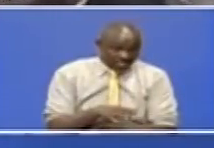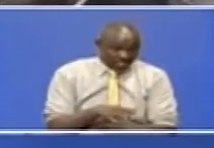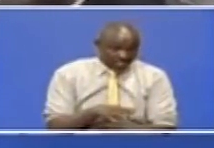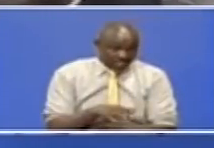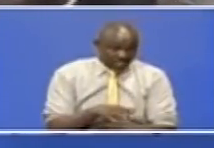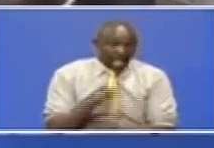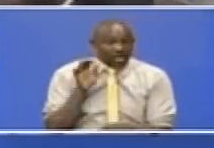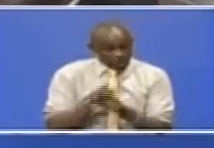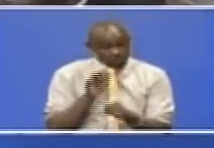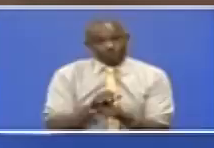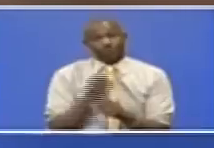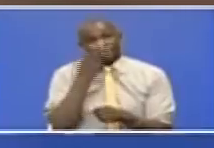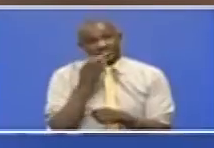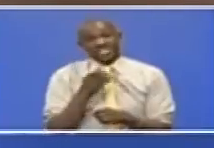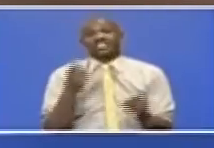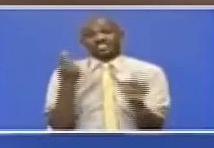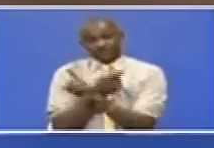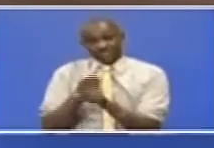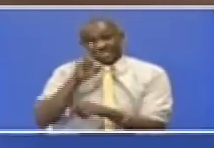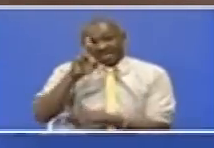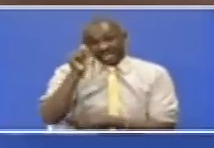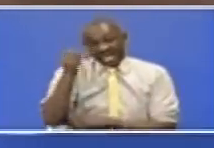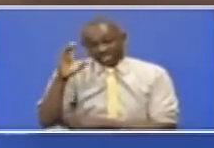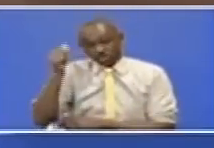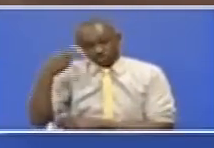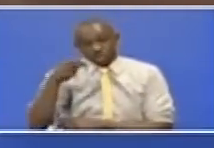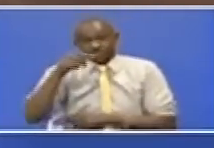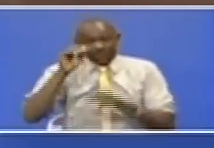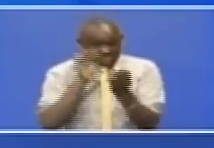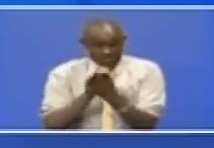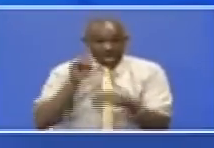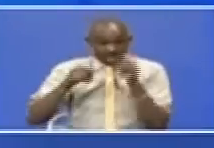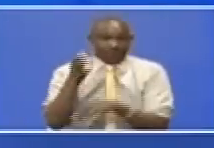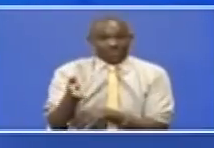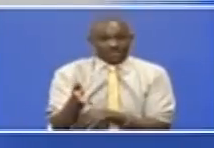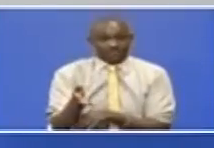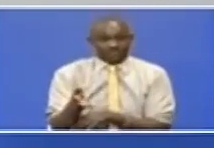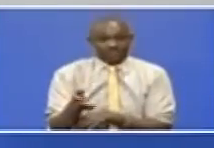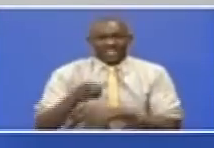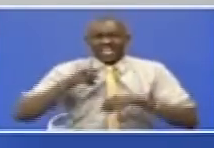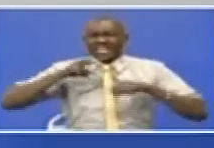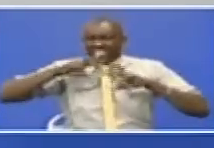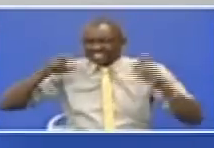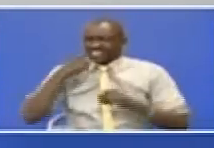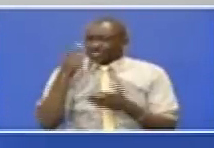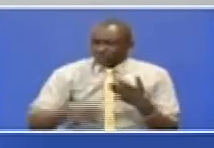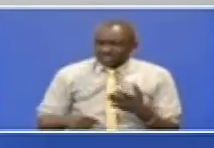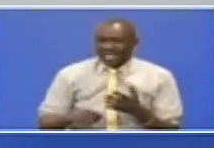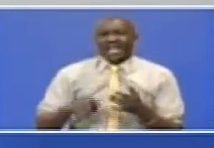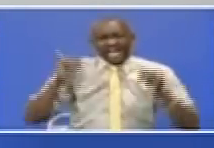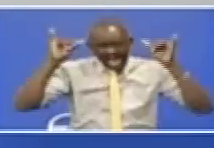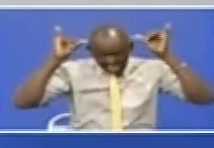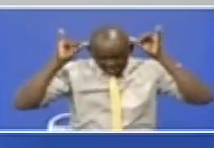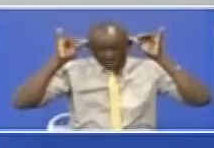production in ranches, in farms, and in feedlots. Research shows that cattle are the